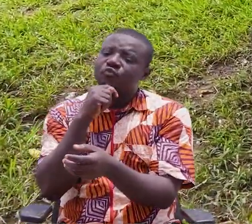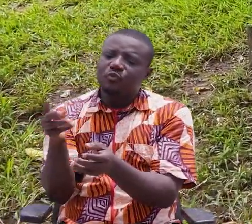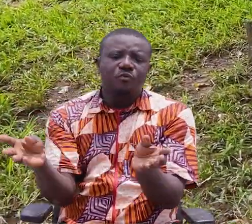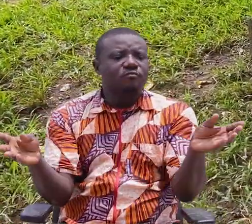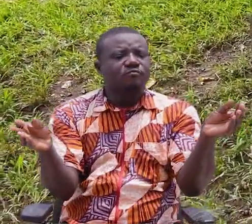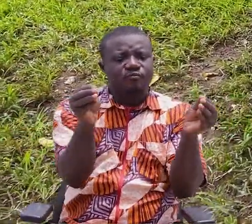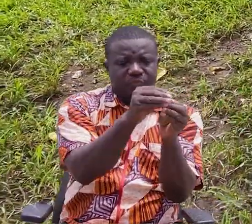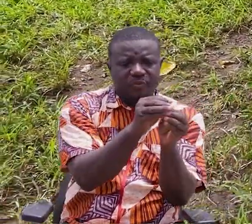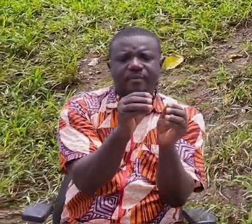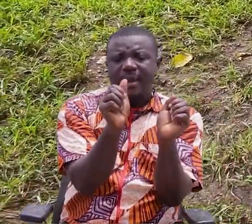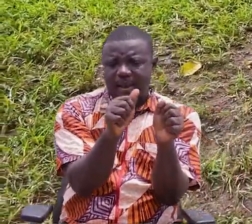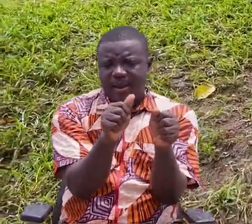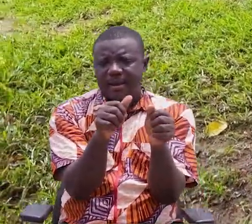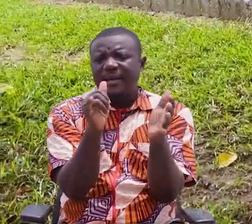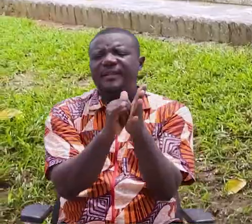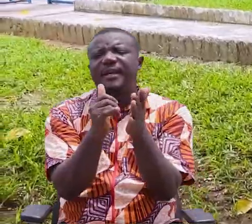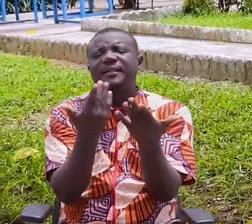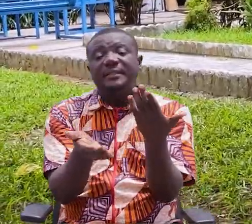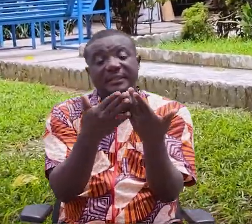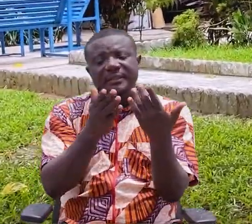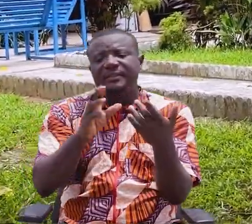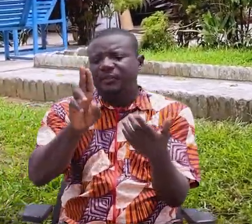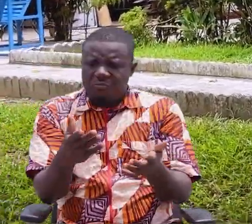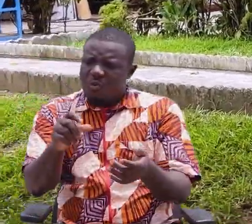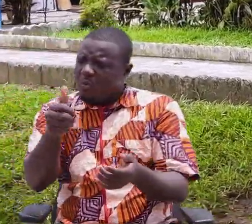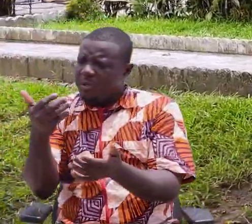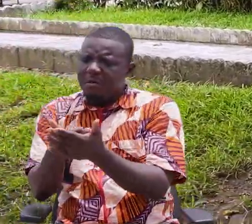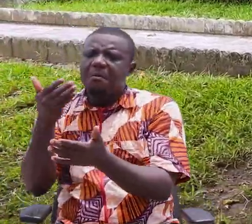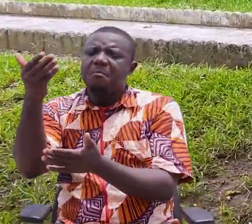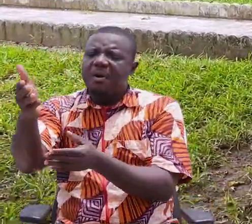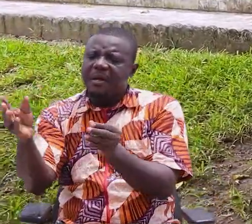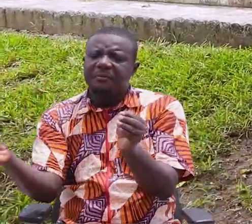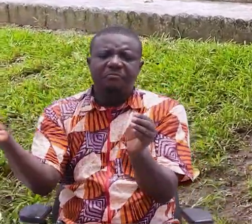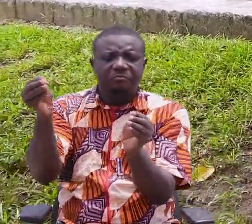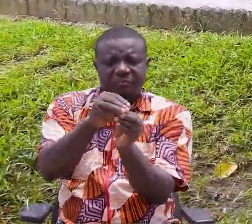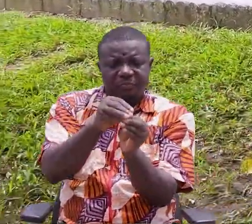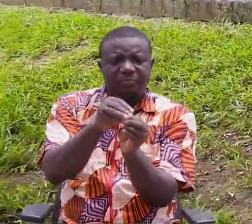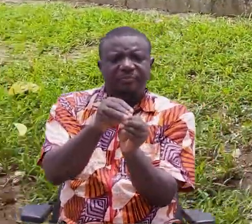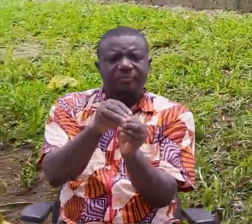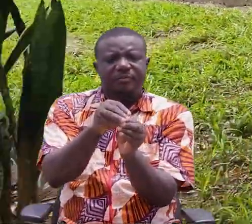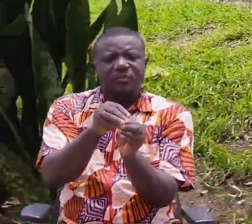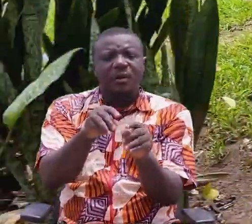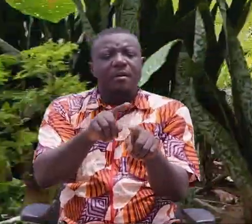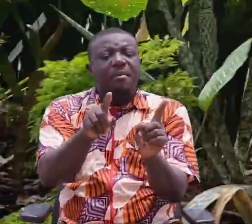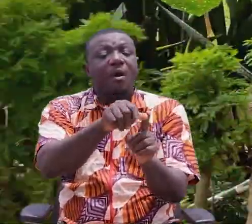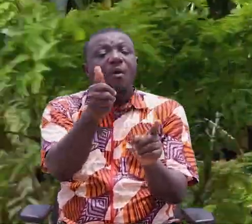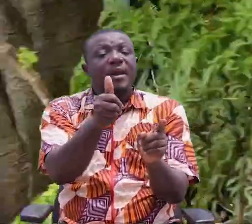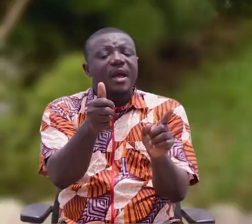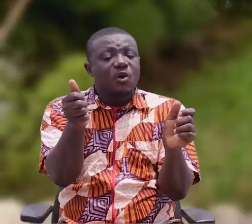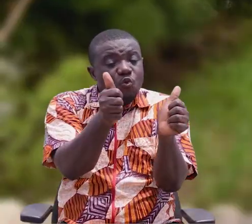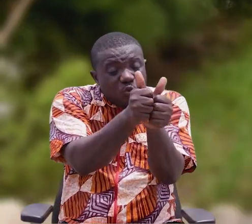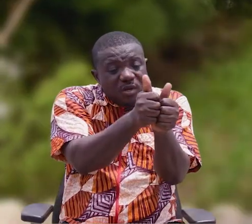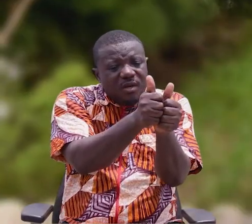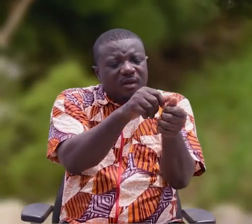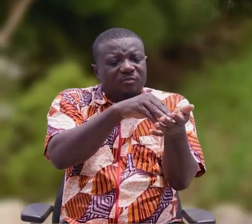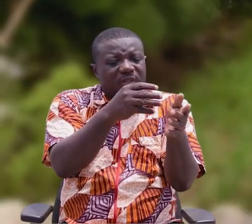And I think that this makes it more affordable. With the other smart canes, it means that when the cane spoils, then